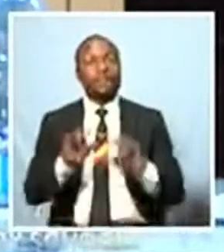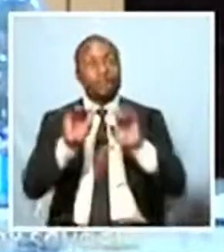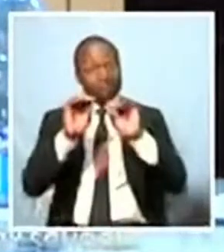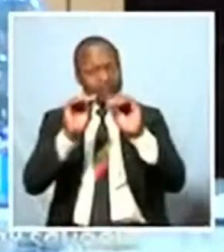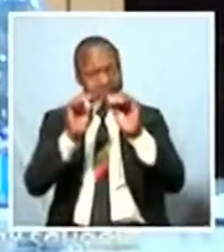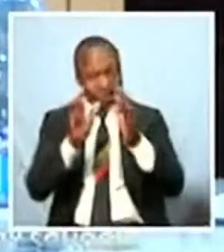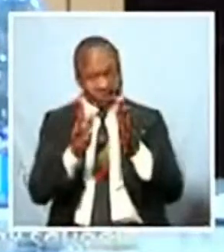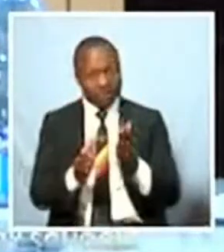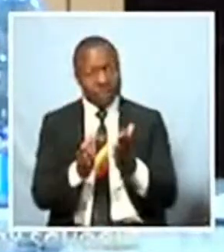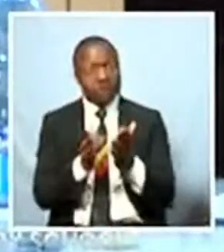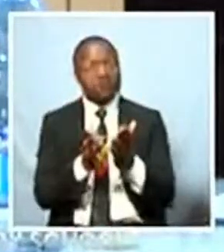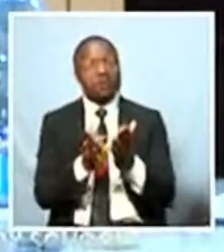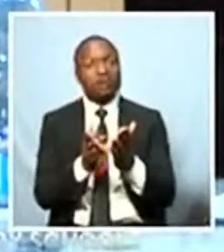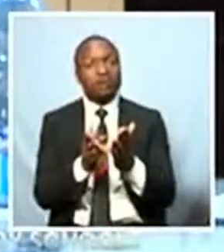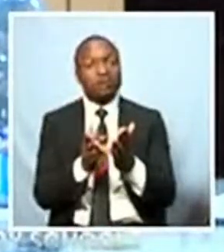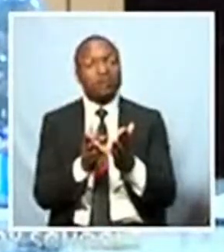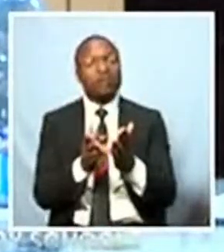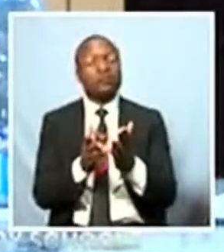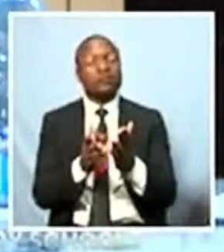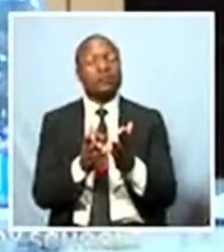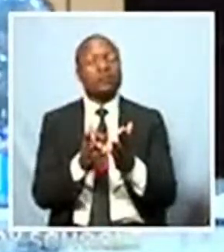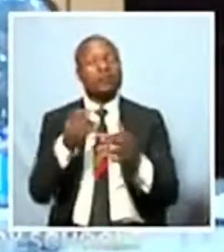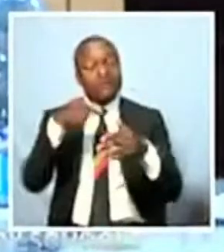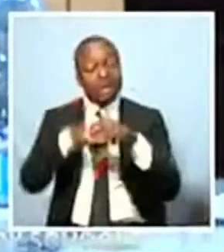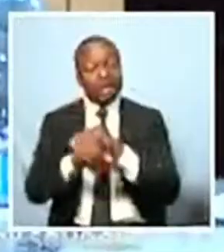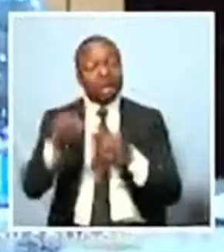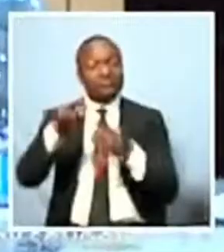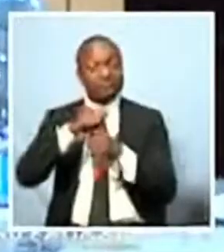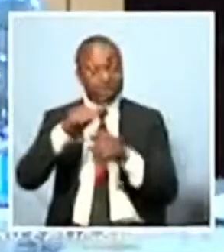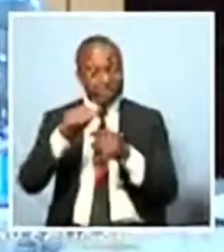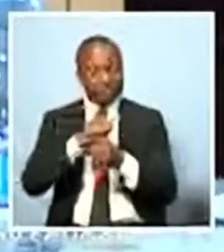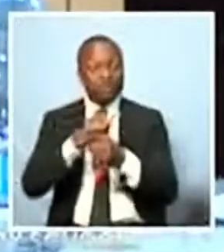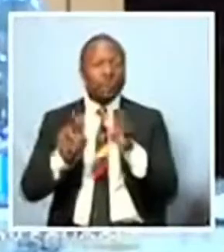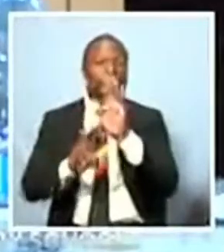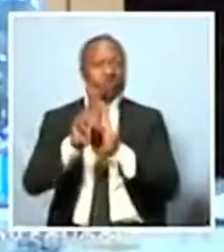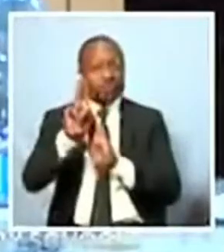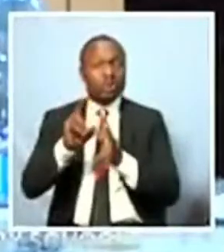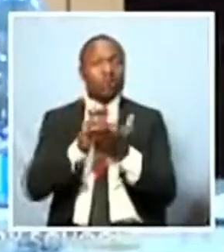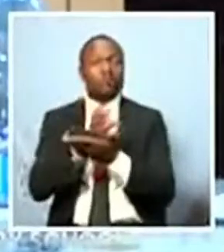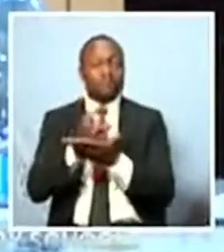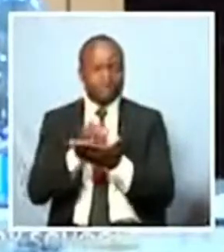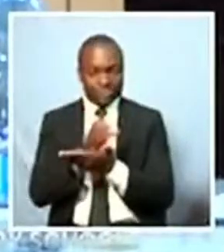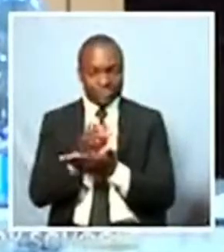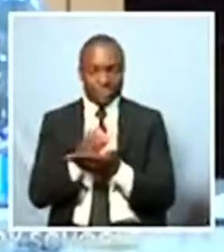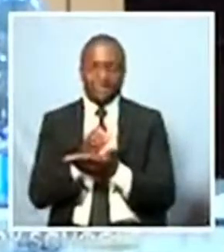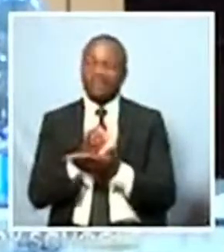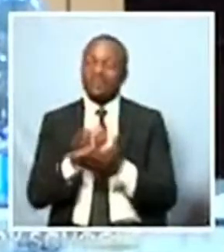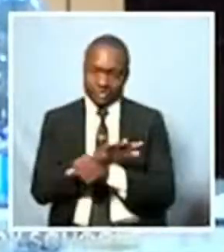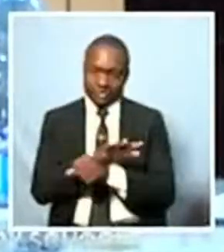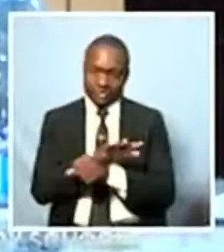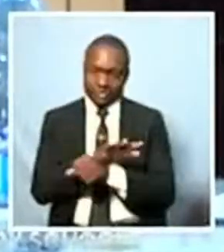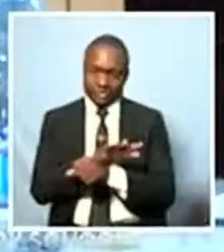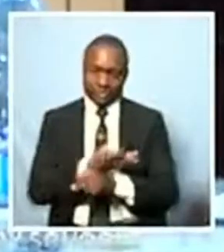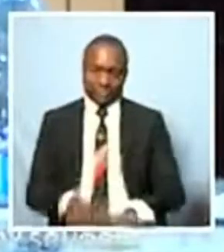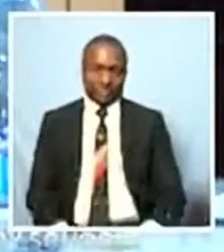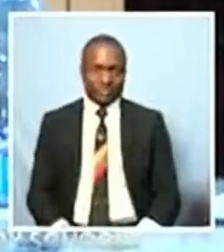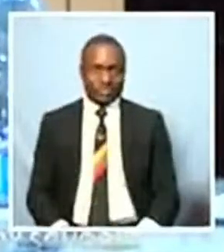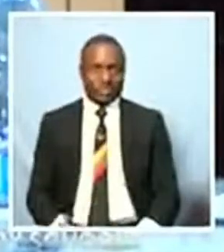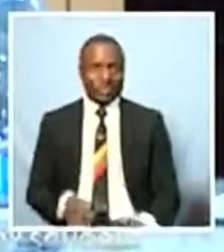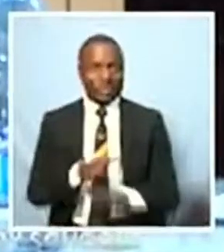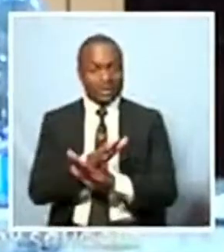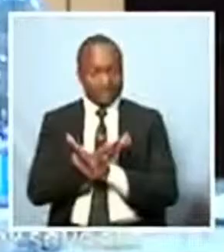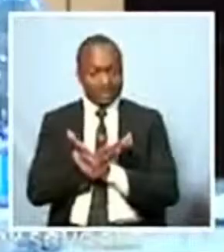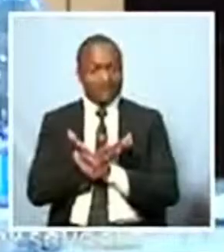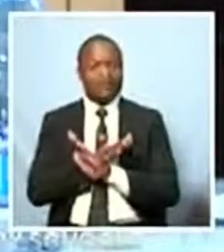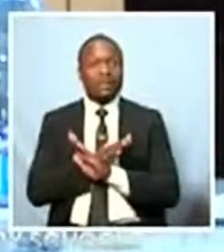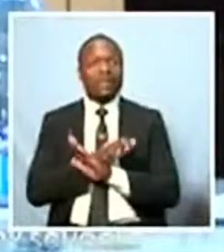had to go through a vigorous training, and from the colleges, from the universities. It was well detailed. And so in Zambia we